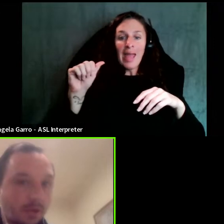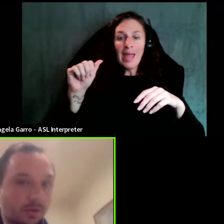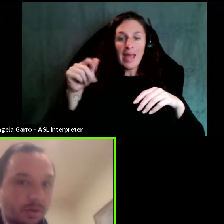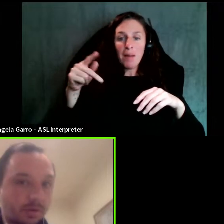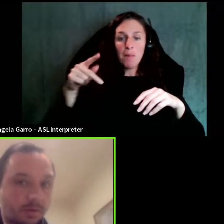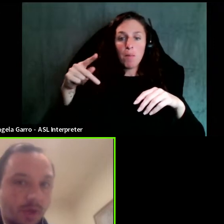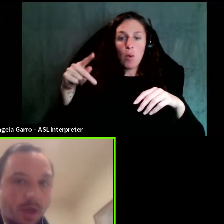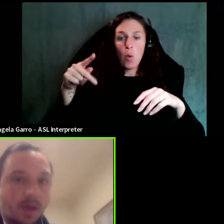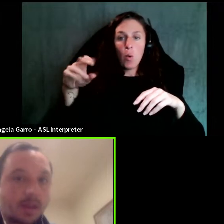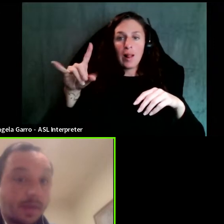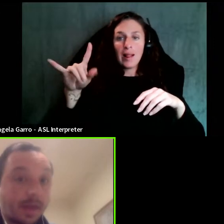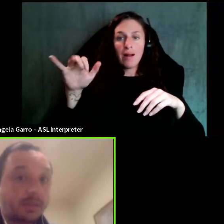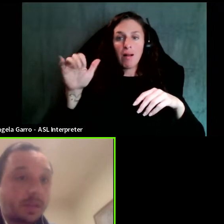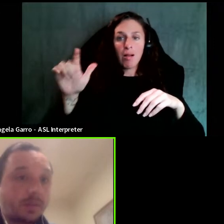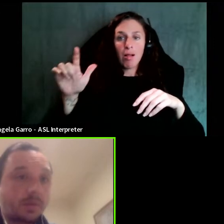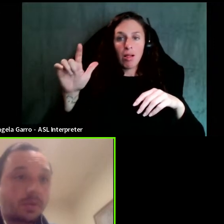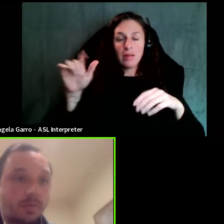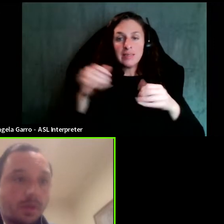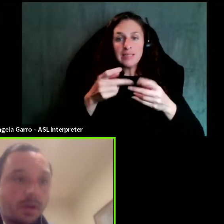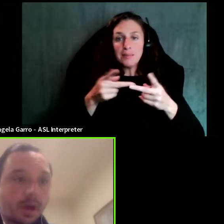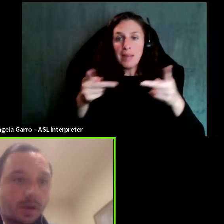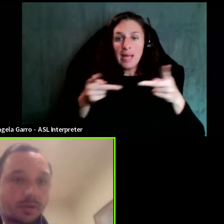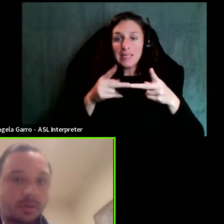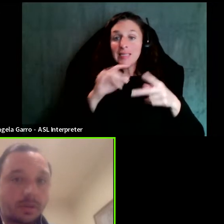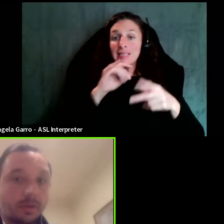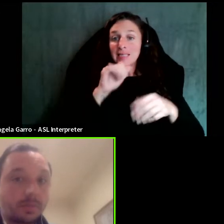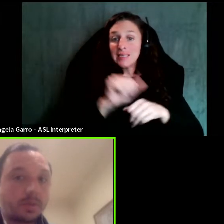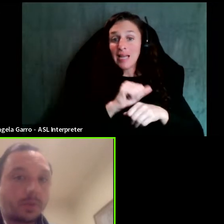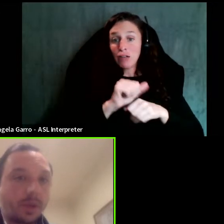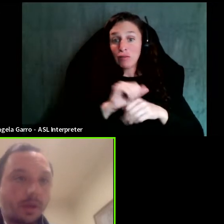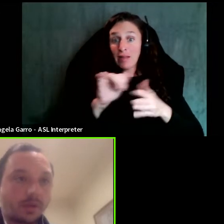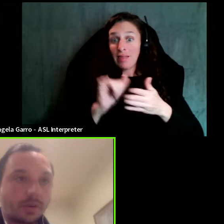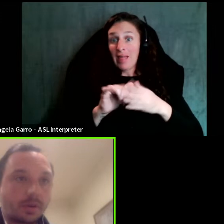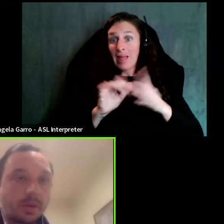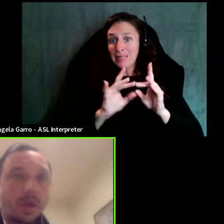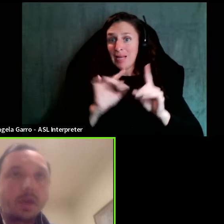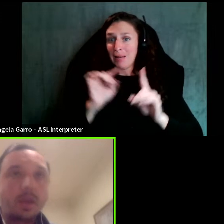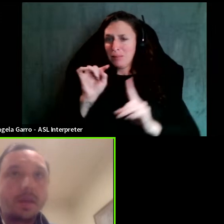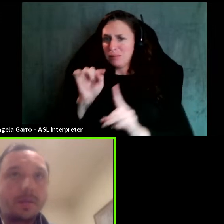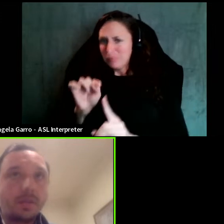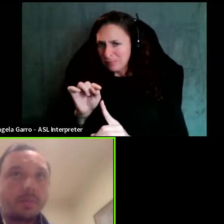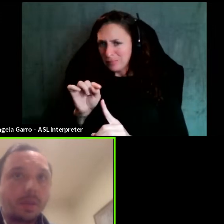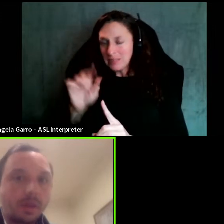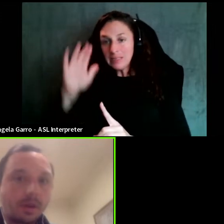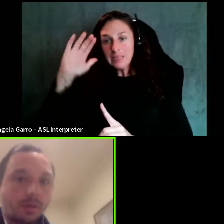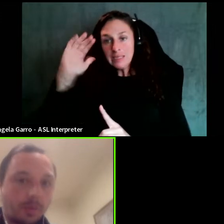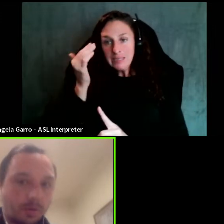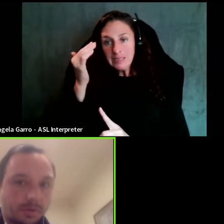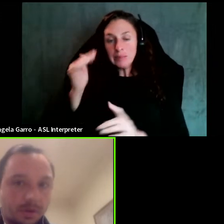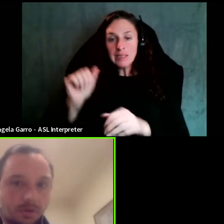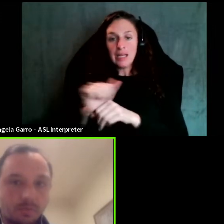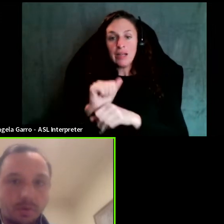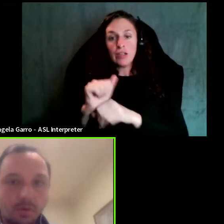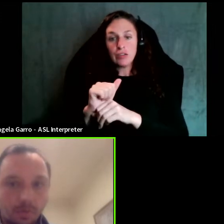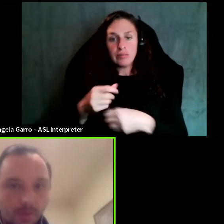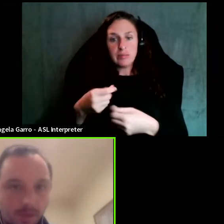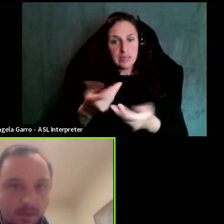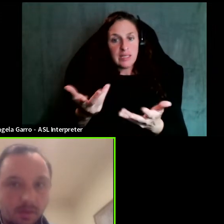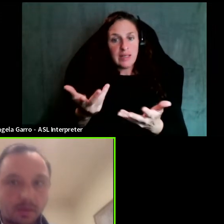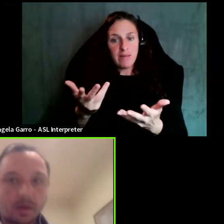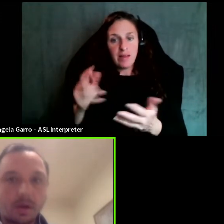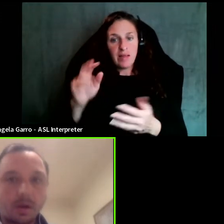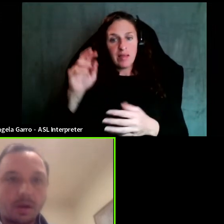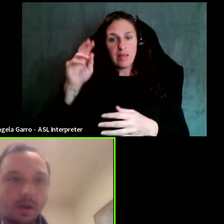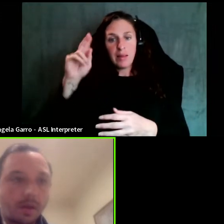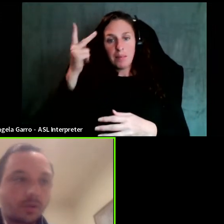is dangerous. Now, that statement to me actually seems somewhat dangerous, given the political polarization both